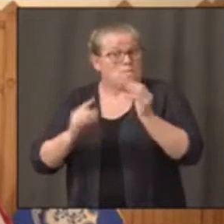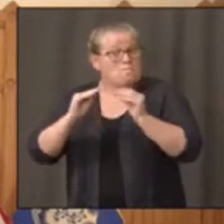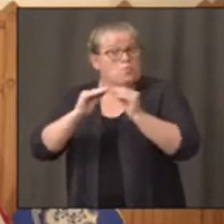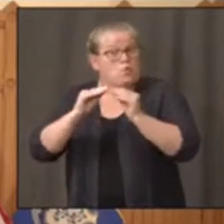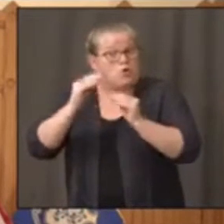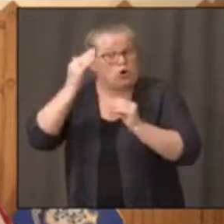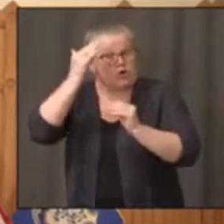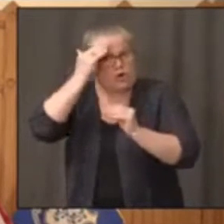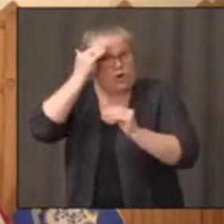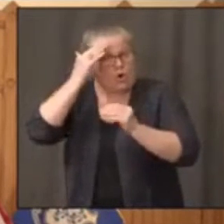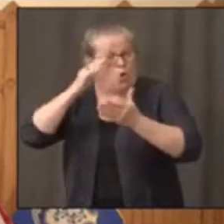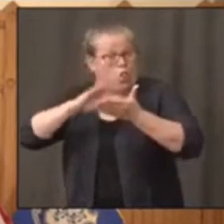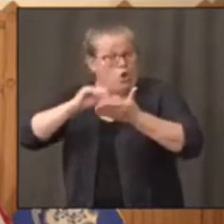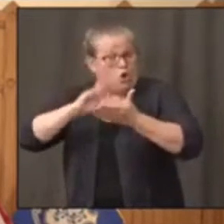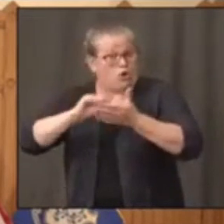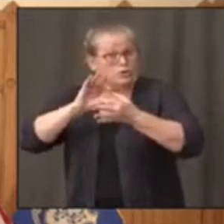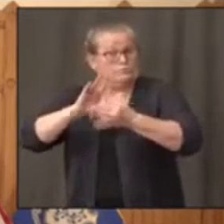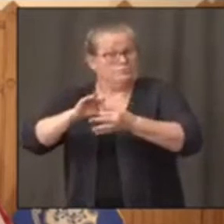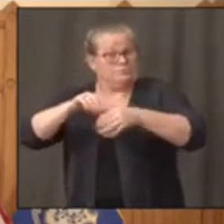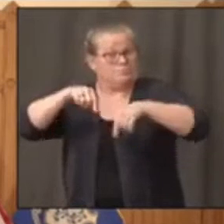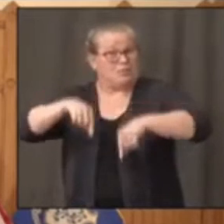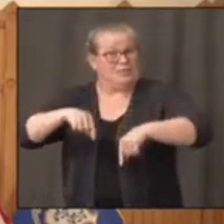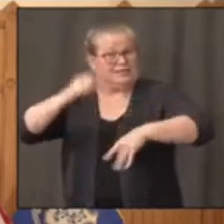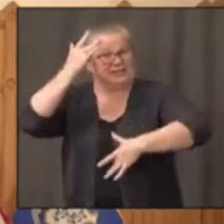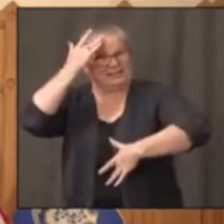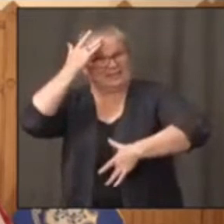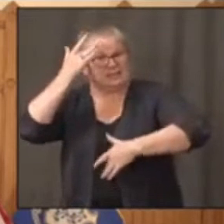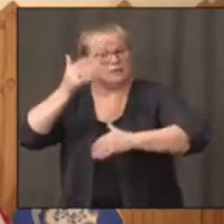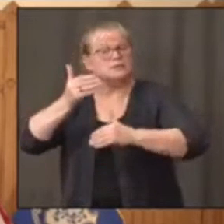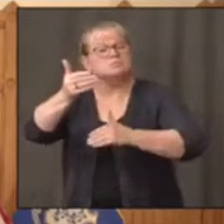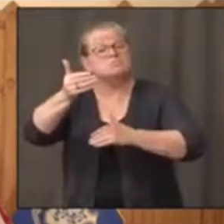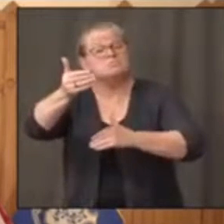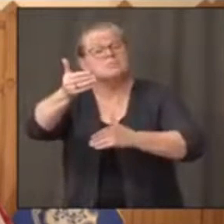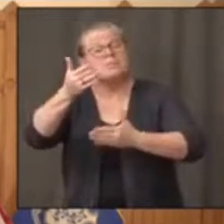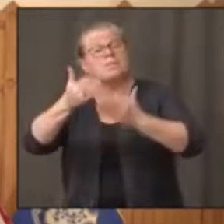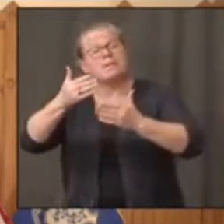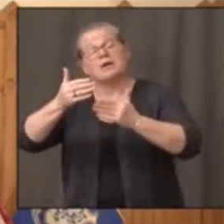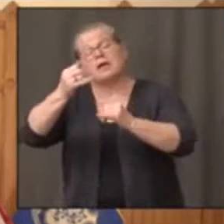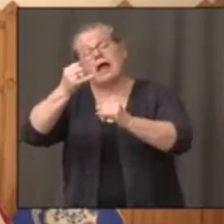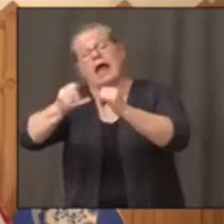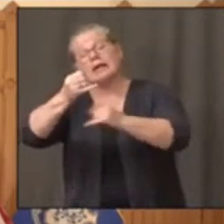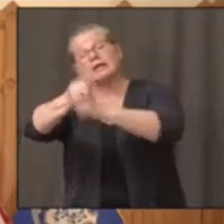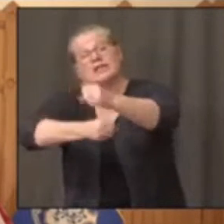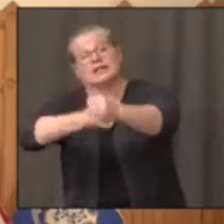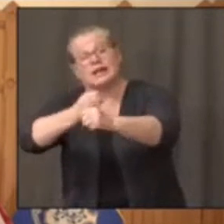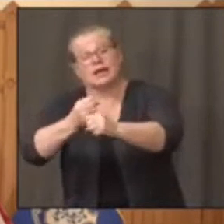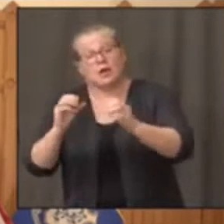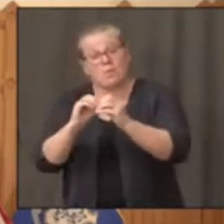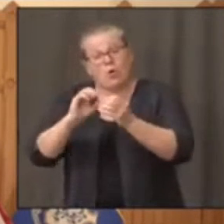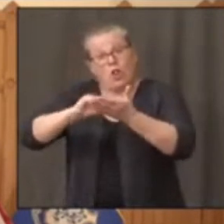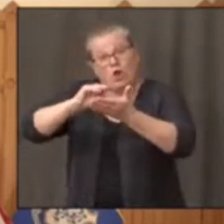living versus, what you're struggling with now on issues about how to safely send your kids back to school?